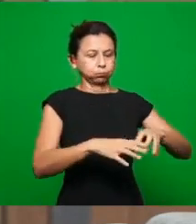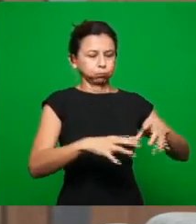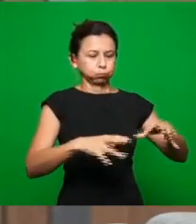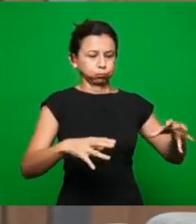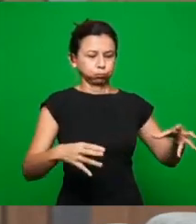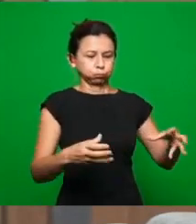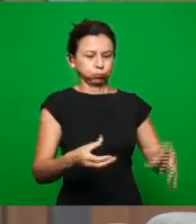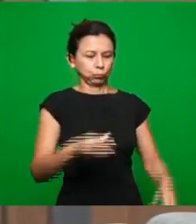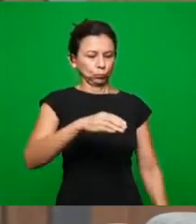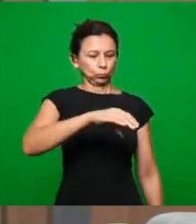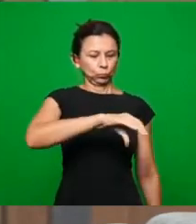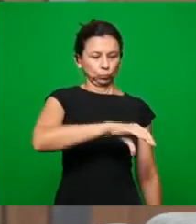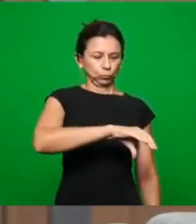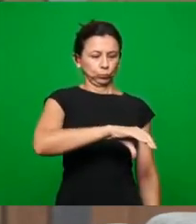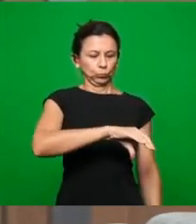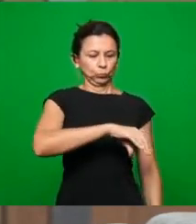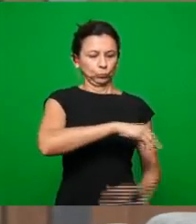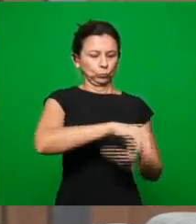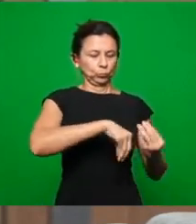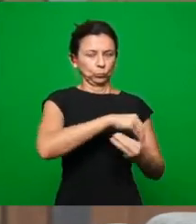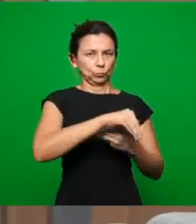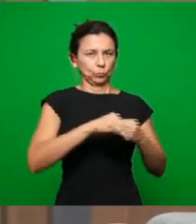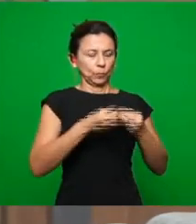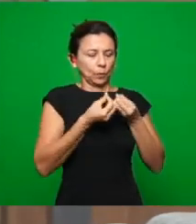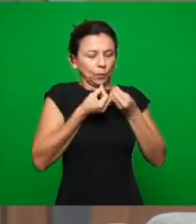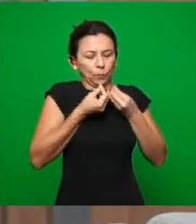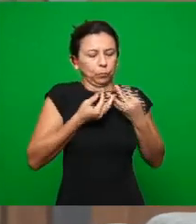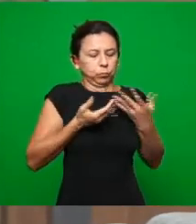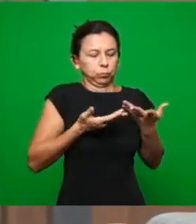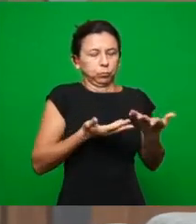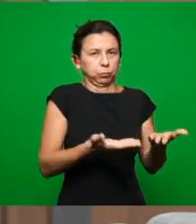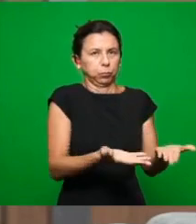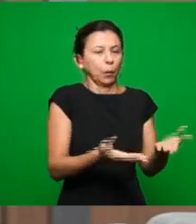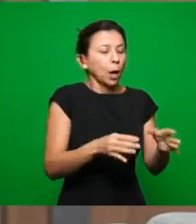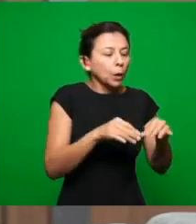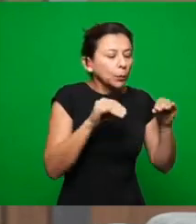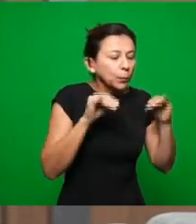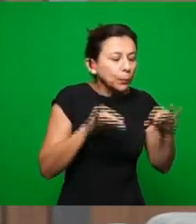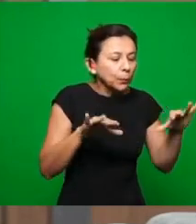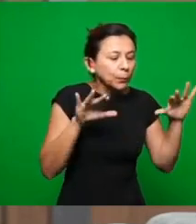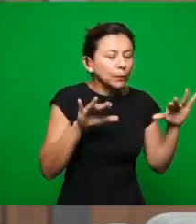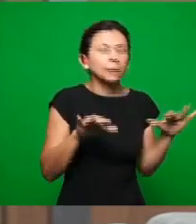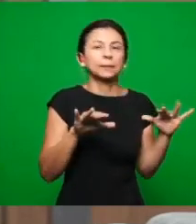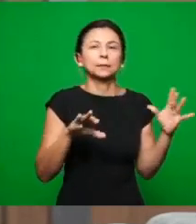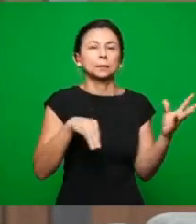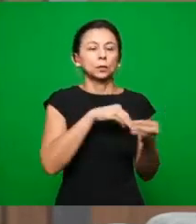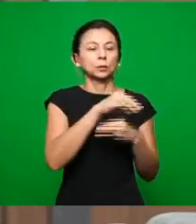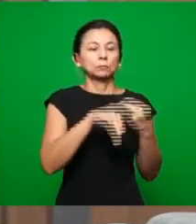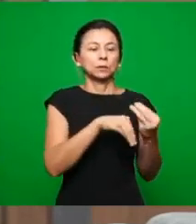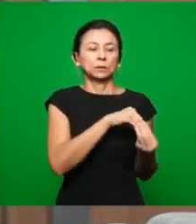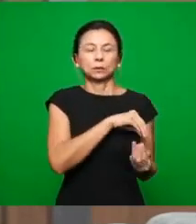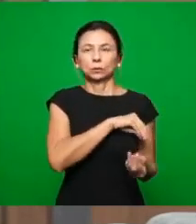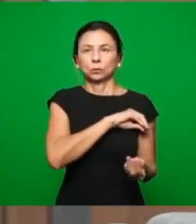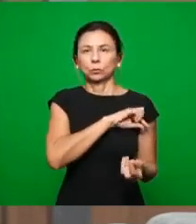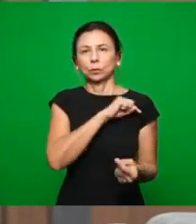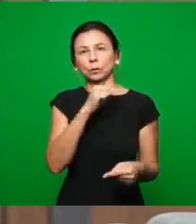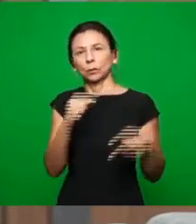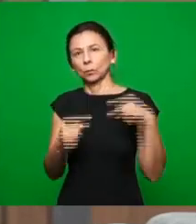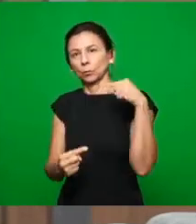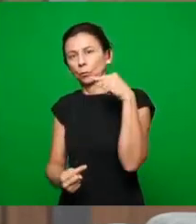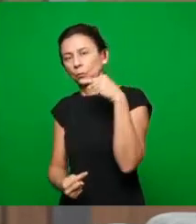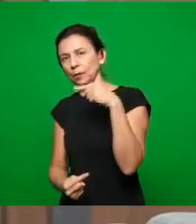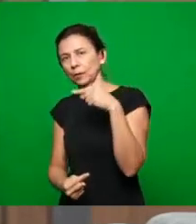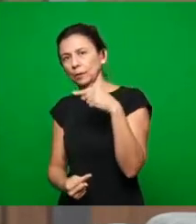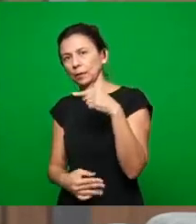mixes this leaven into the three measures of wheat. So it was a structure that